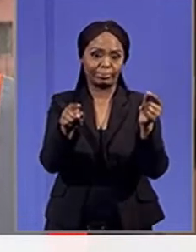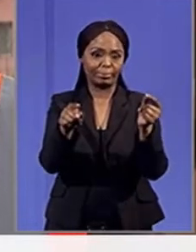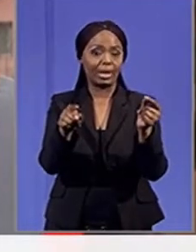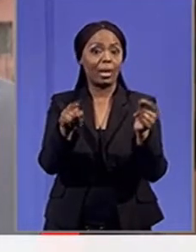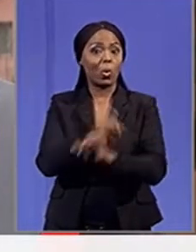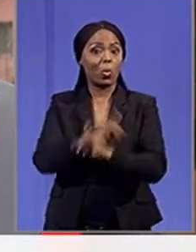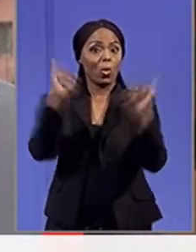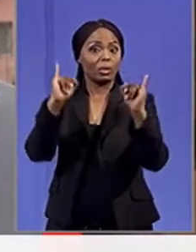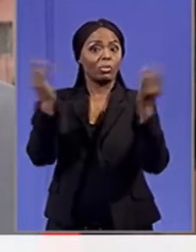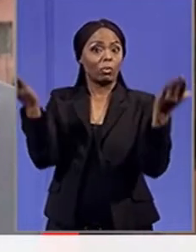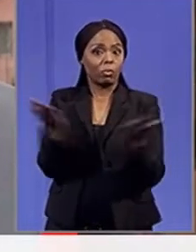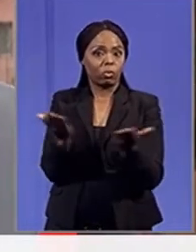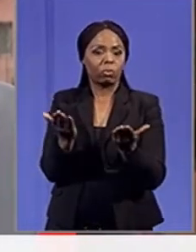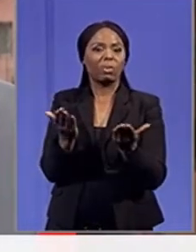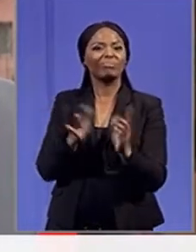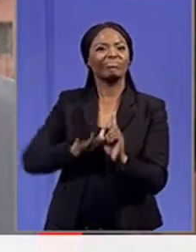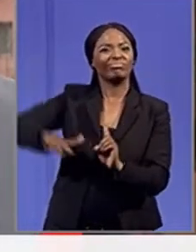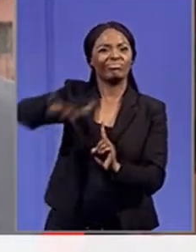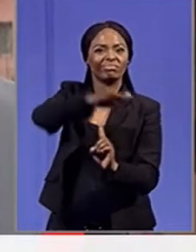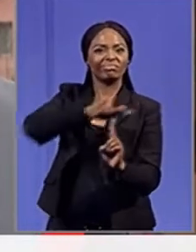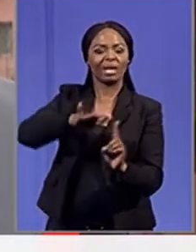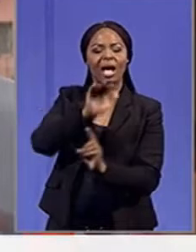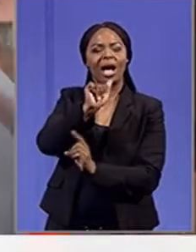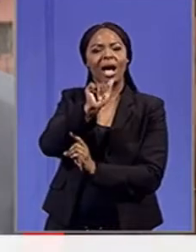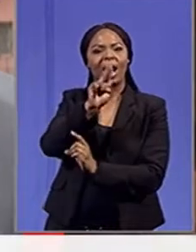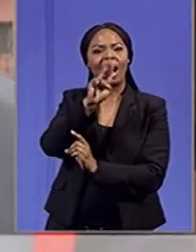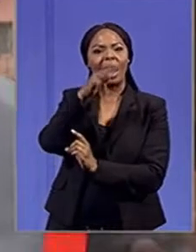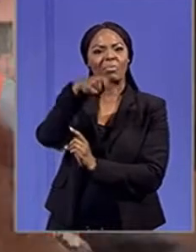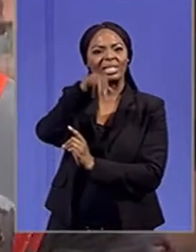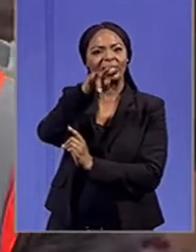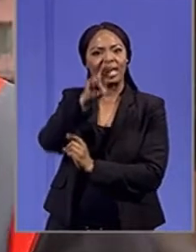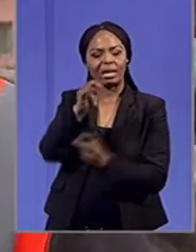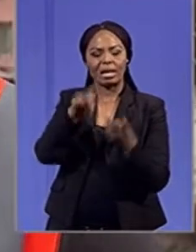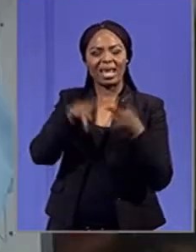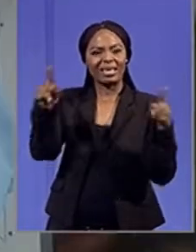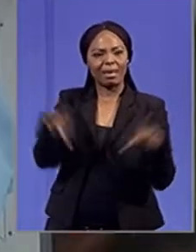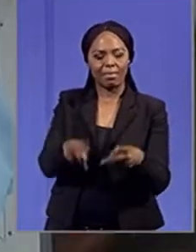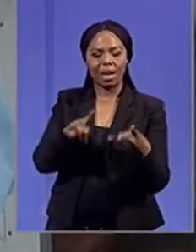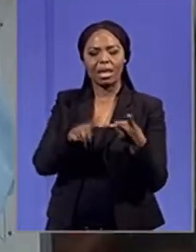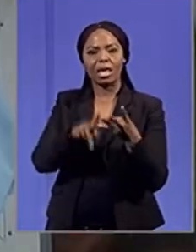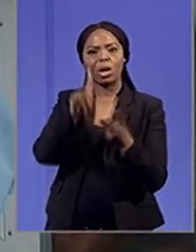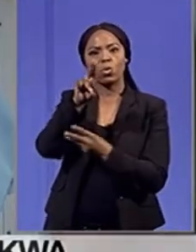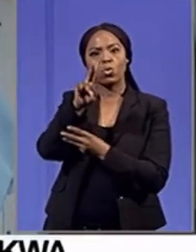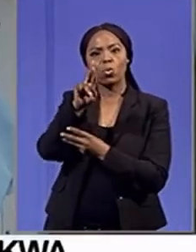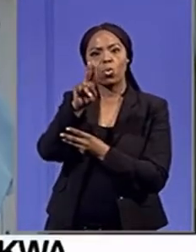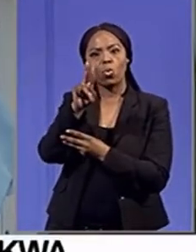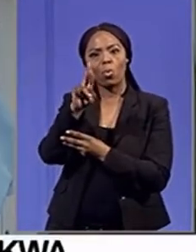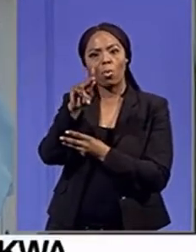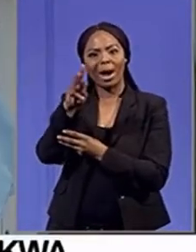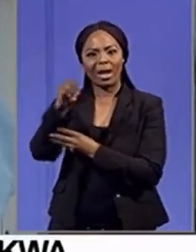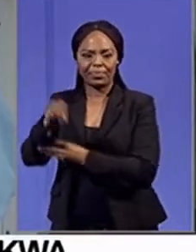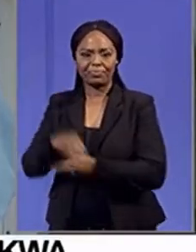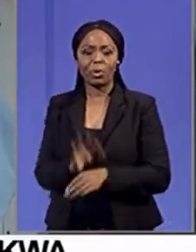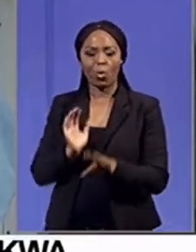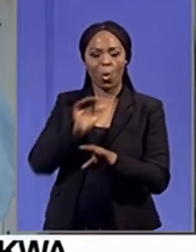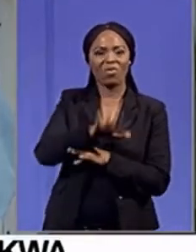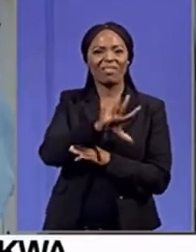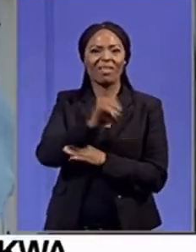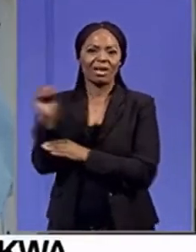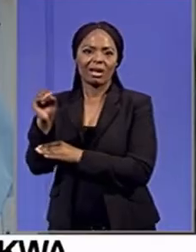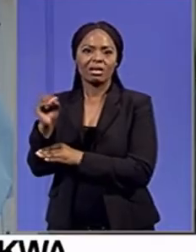mo dikarolong tse tshwanang le bo Apintene, Kimberley le Kurumane. Batho ba fetang dikete tse 500 ba